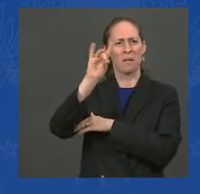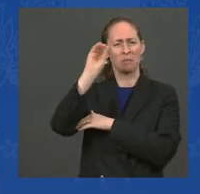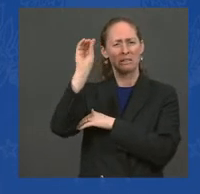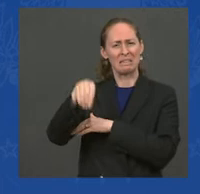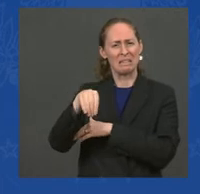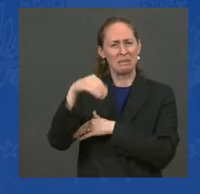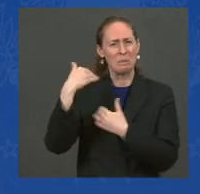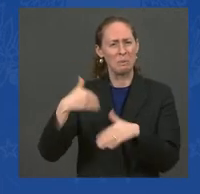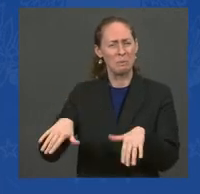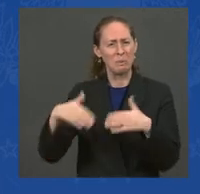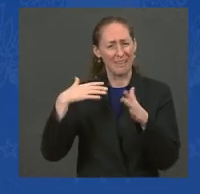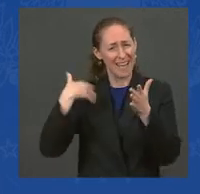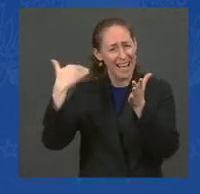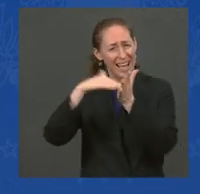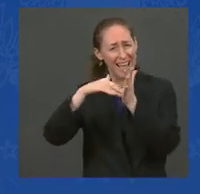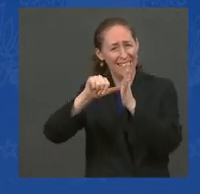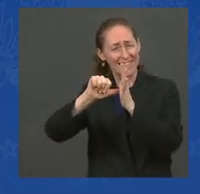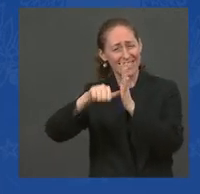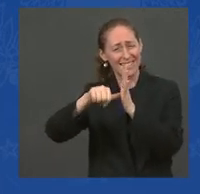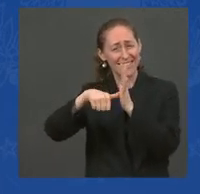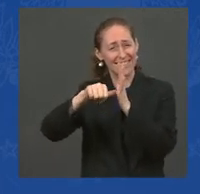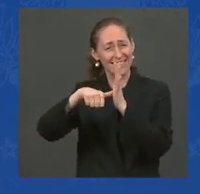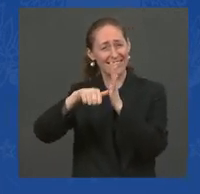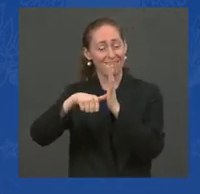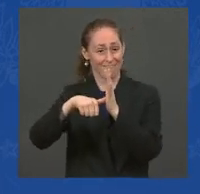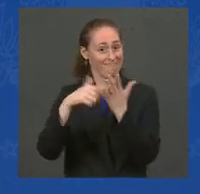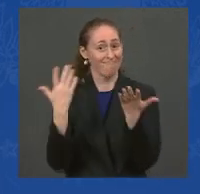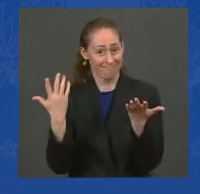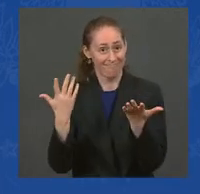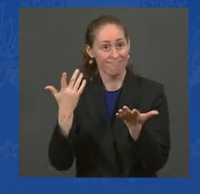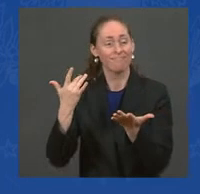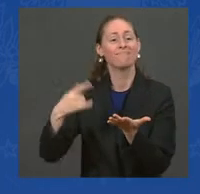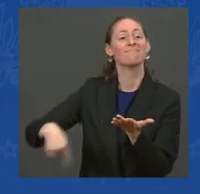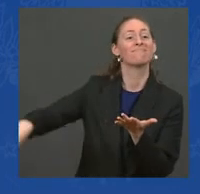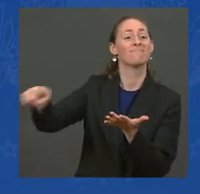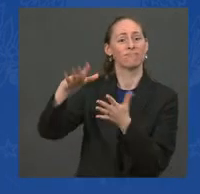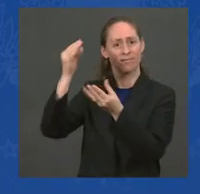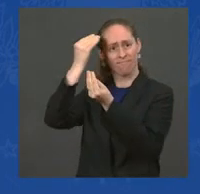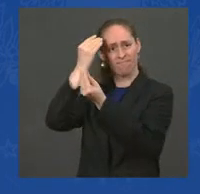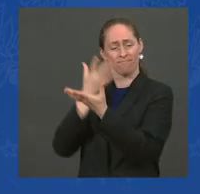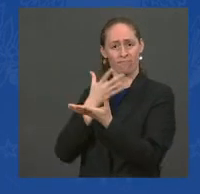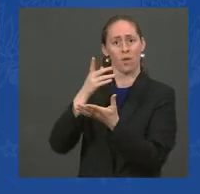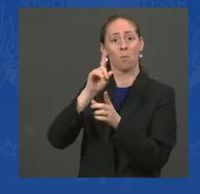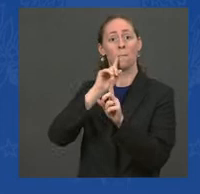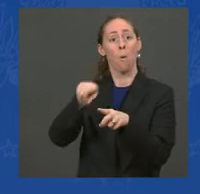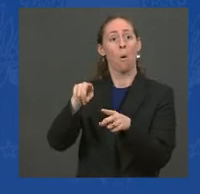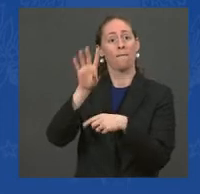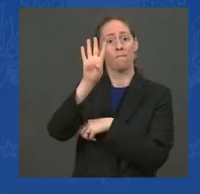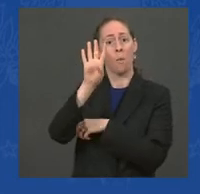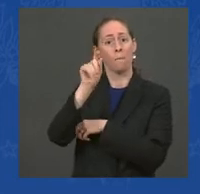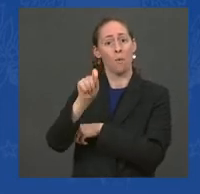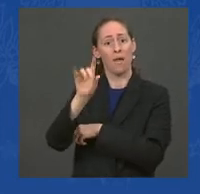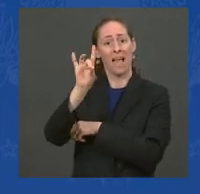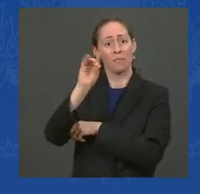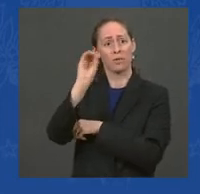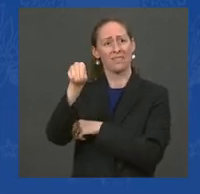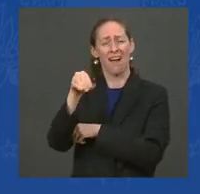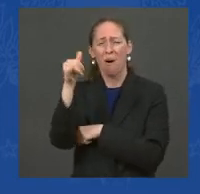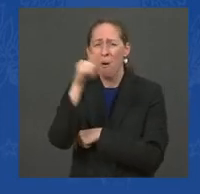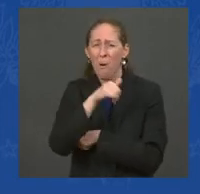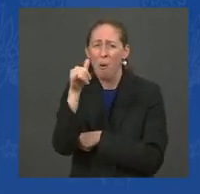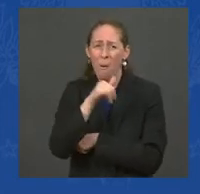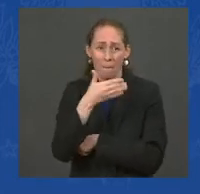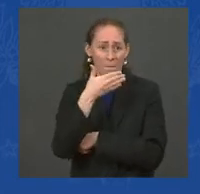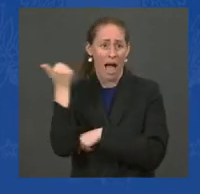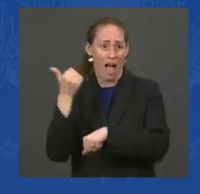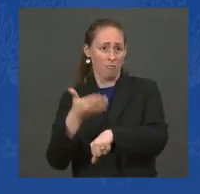Today's report has the unemployment rate down to 4.8%, a significant improvement from when I took office and a sign